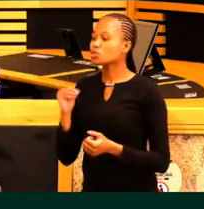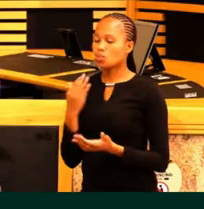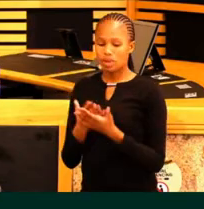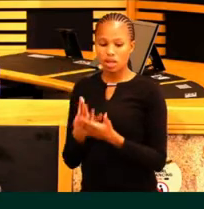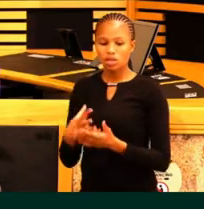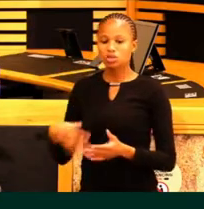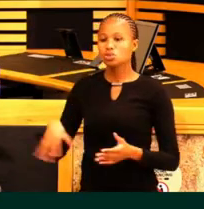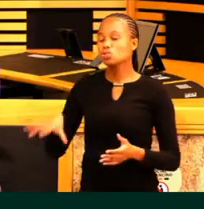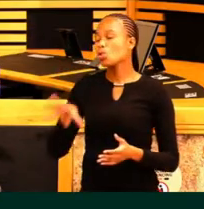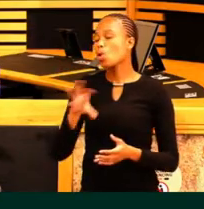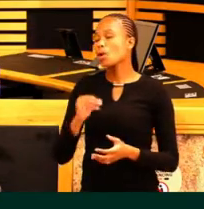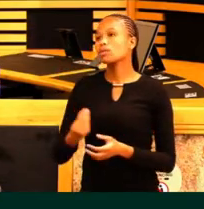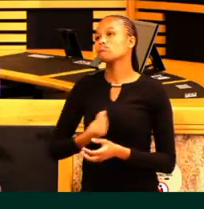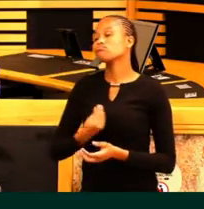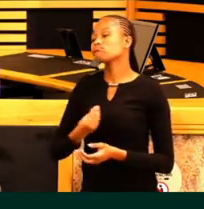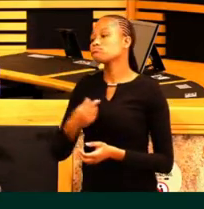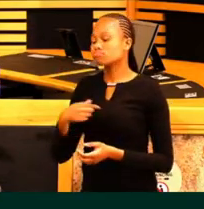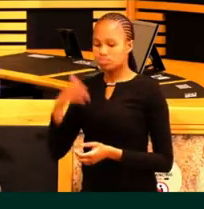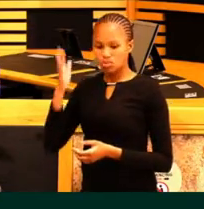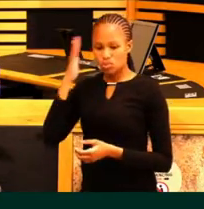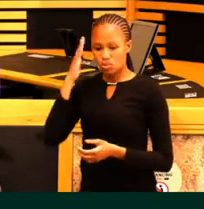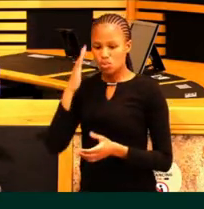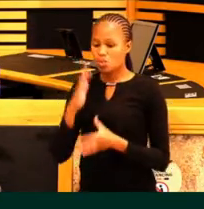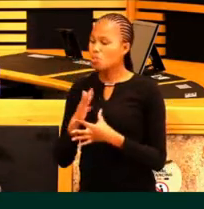as young people